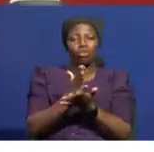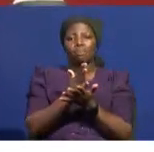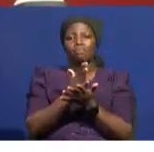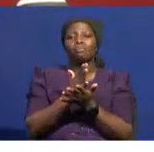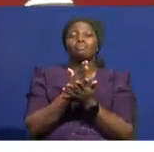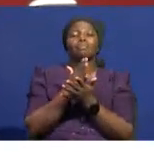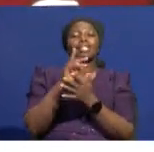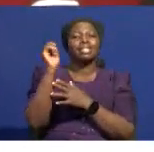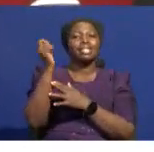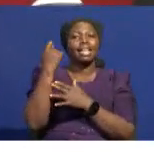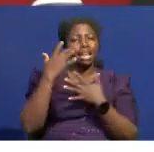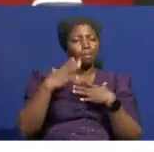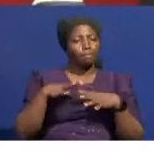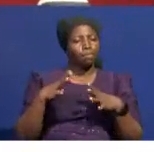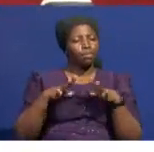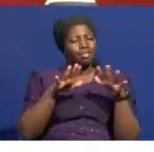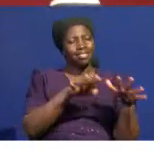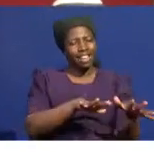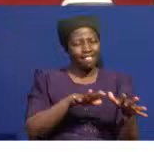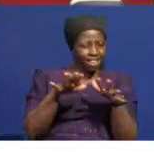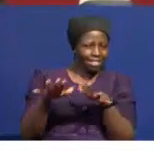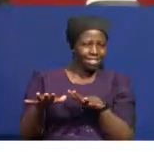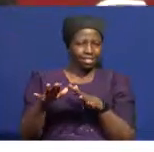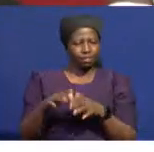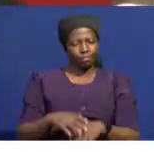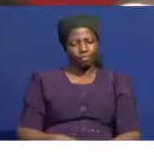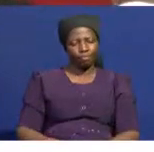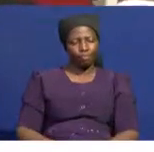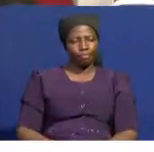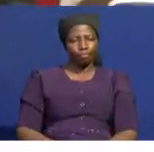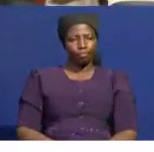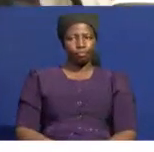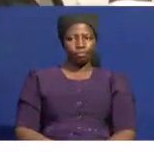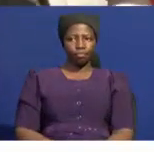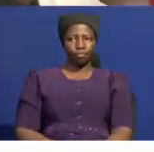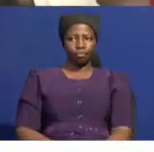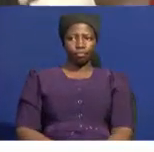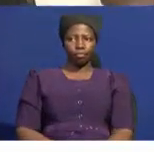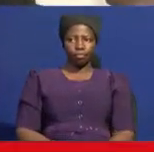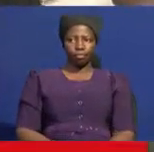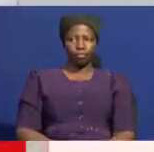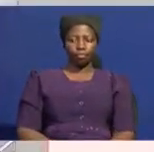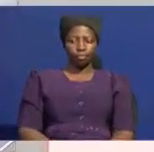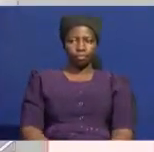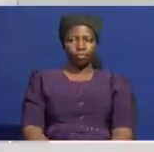Kenyans. Regina Manyara reporting for the Legends Edition.